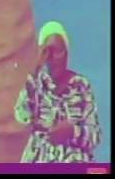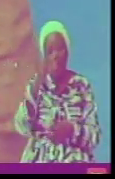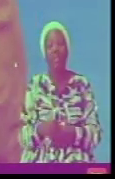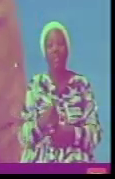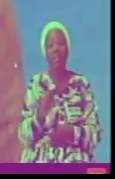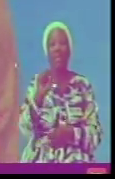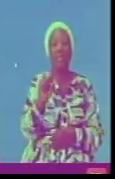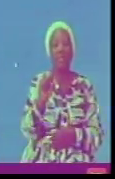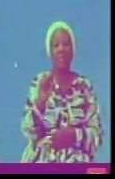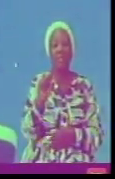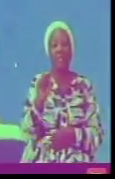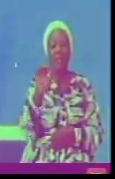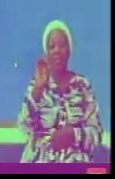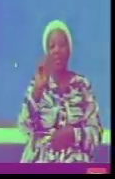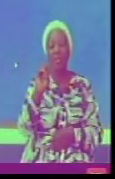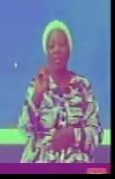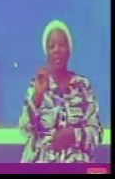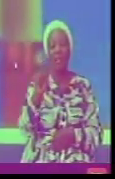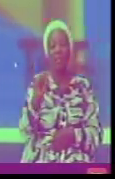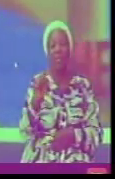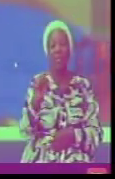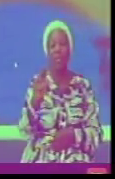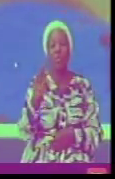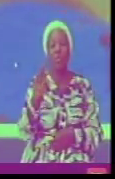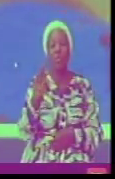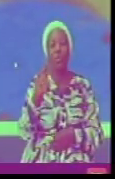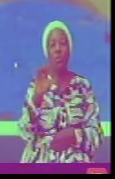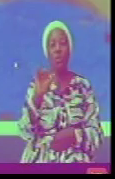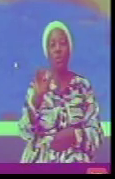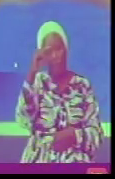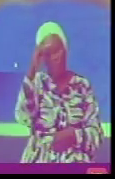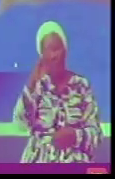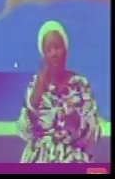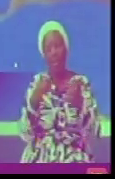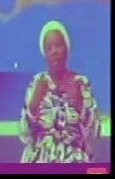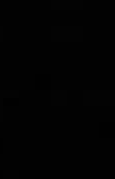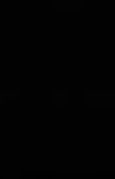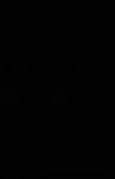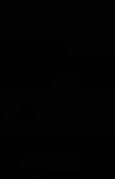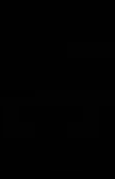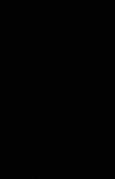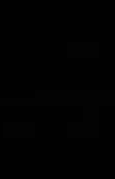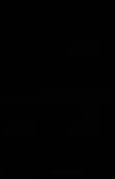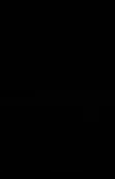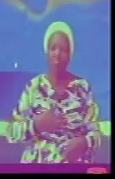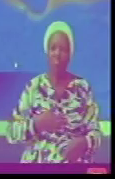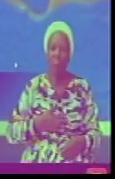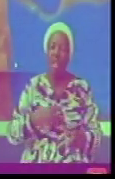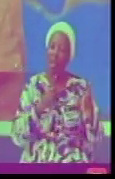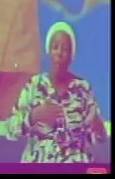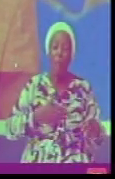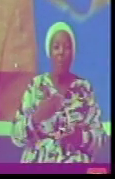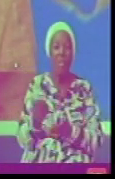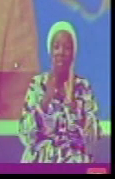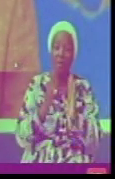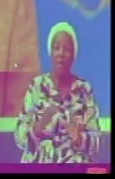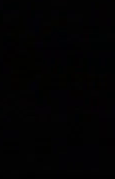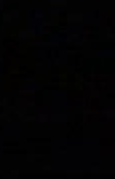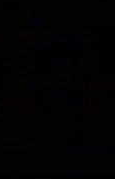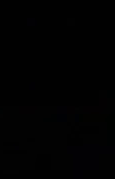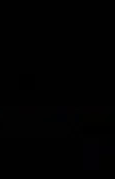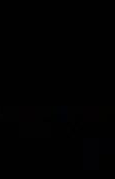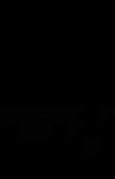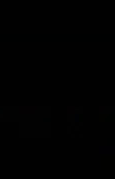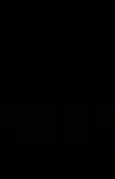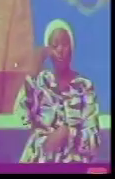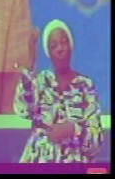The centurion came and said, Lord, my servant lies at home sick of the